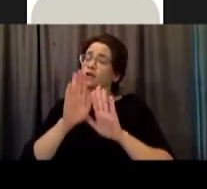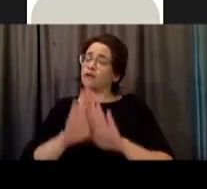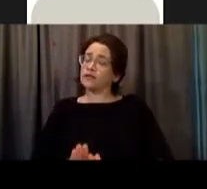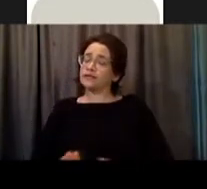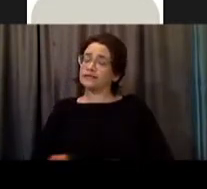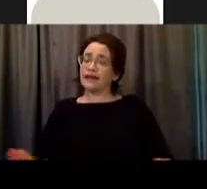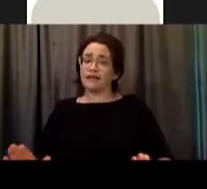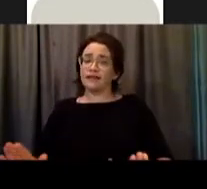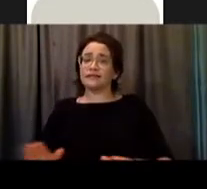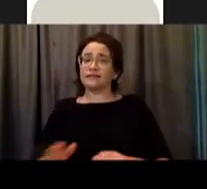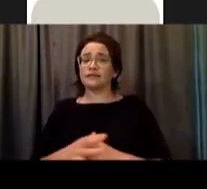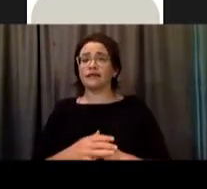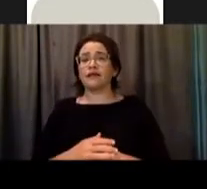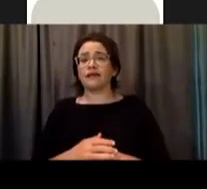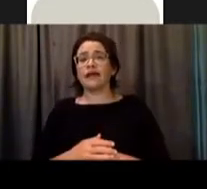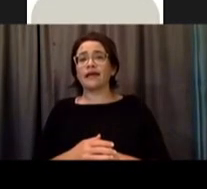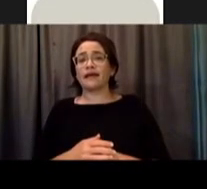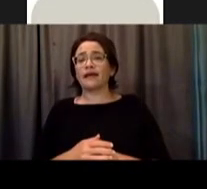memorial service.